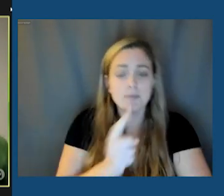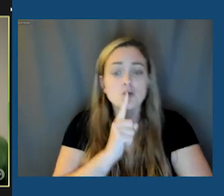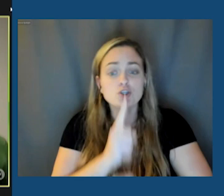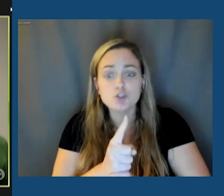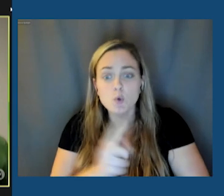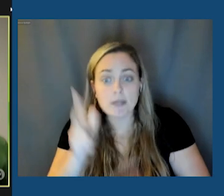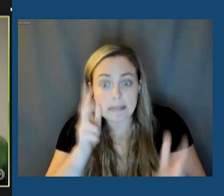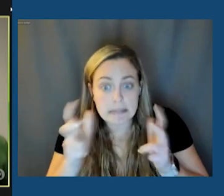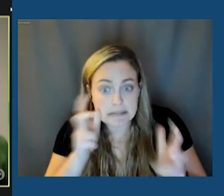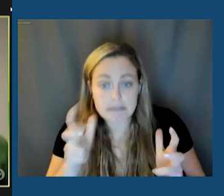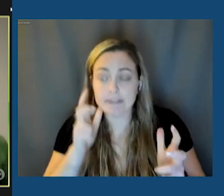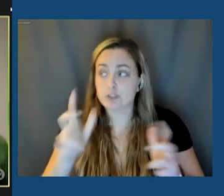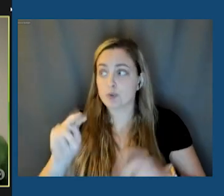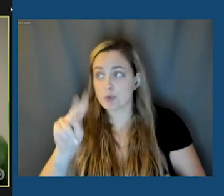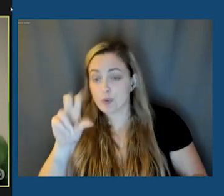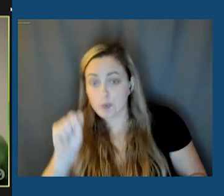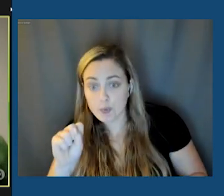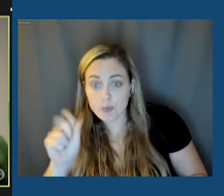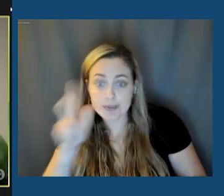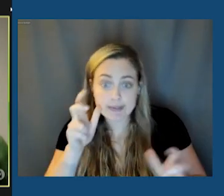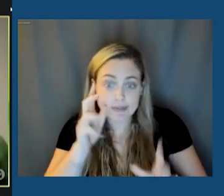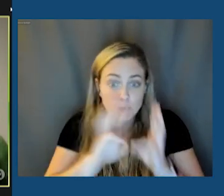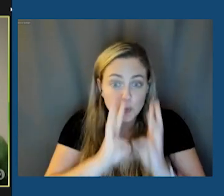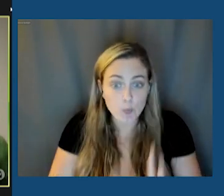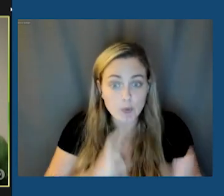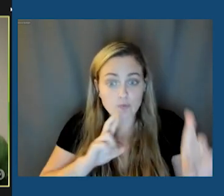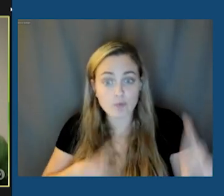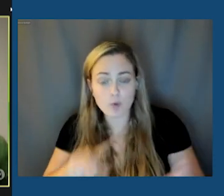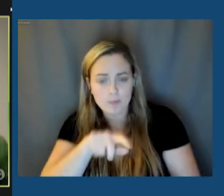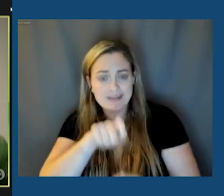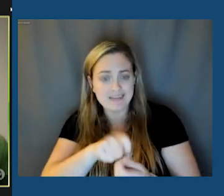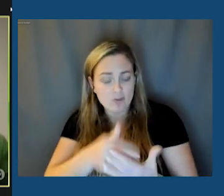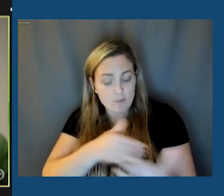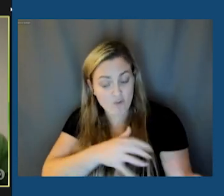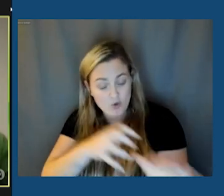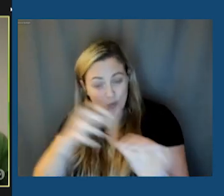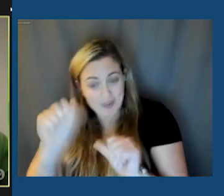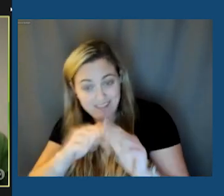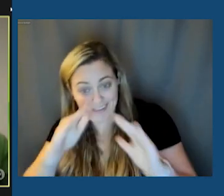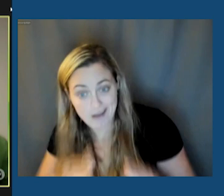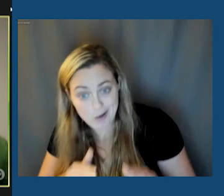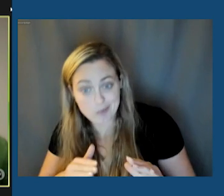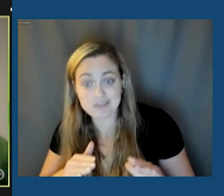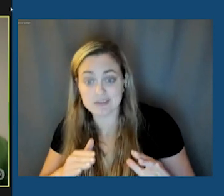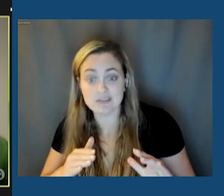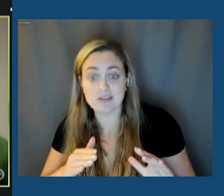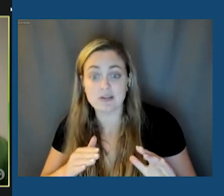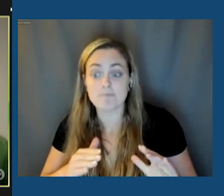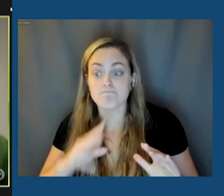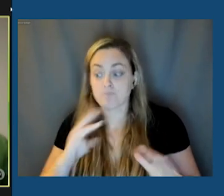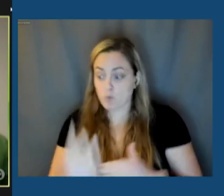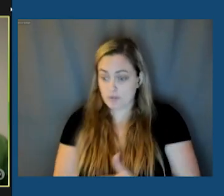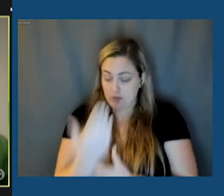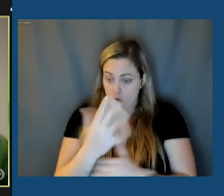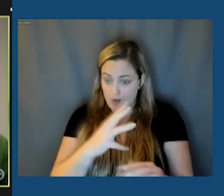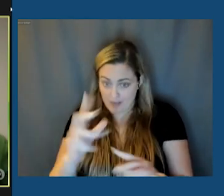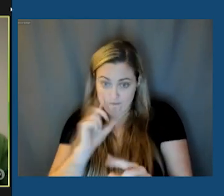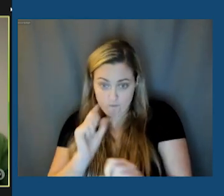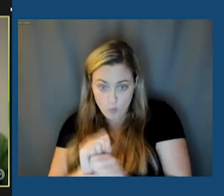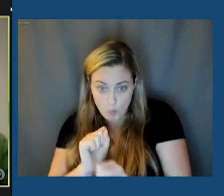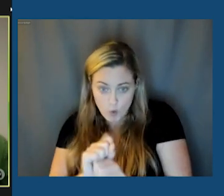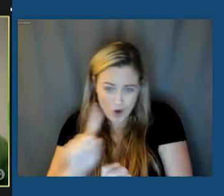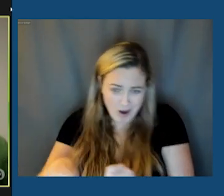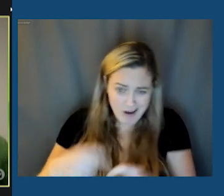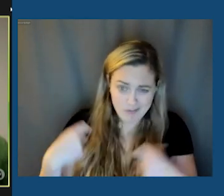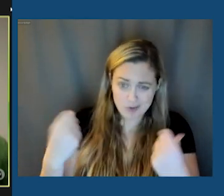listening to your local weather reports, particularly before you go out, before you leave your house for Wednesday morning's commute. If you have to drive, if you have